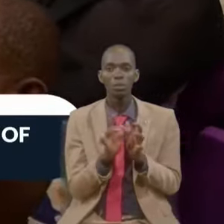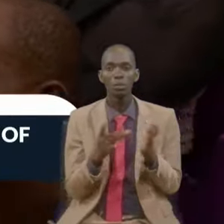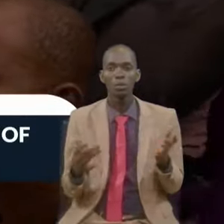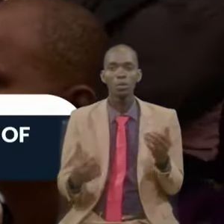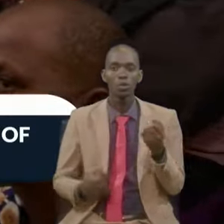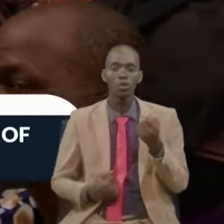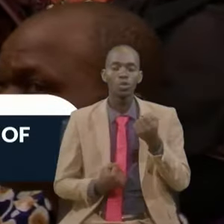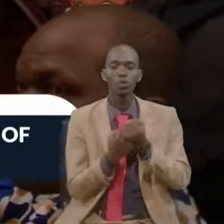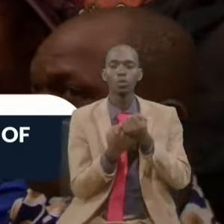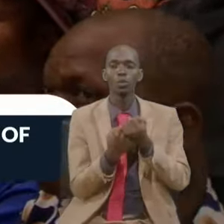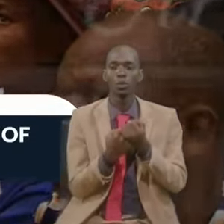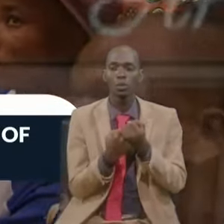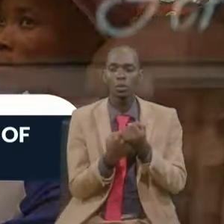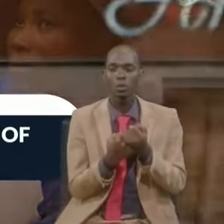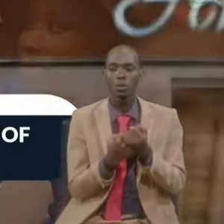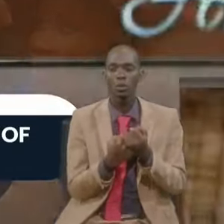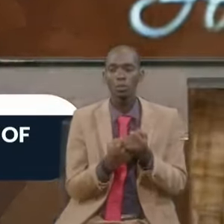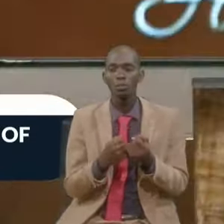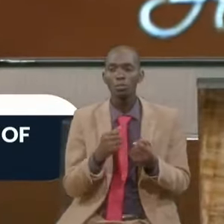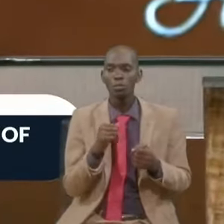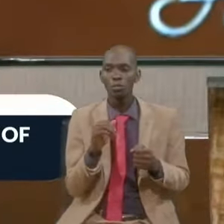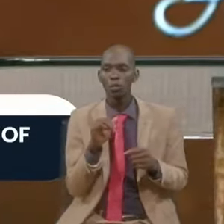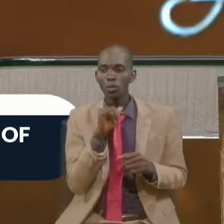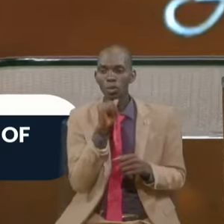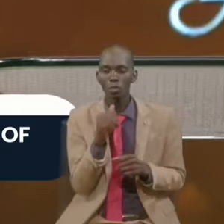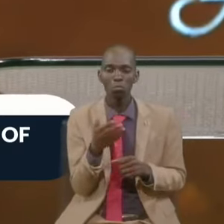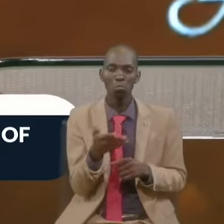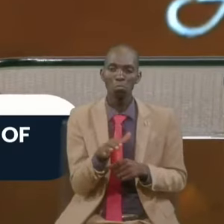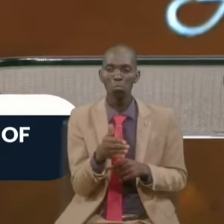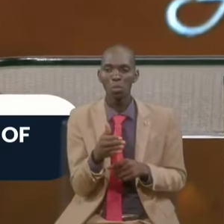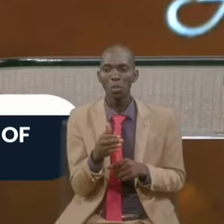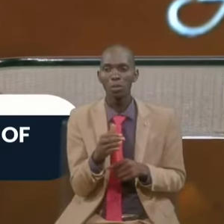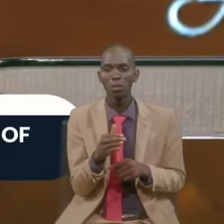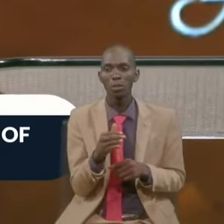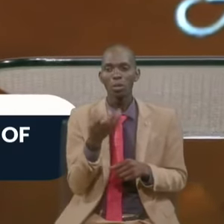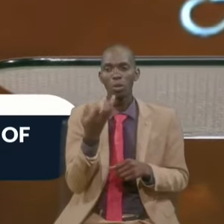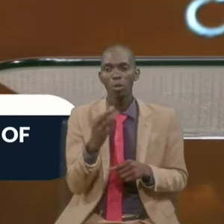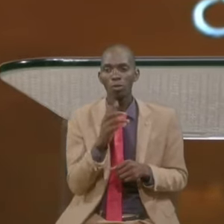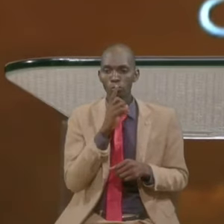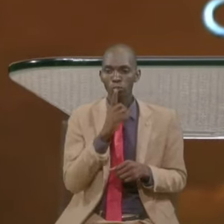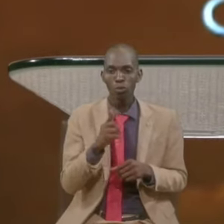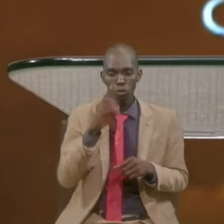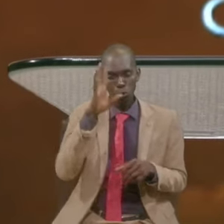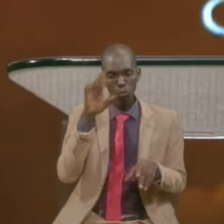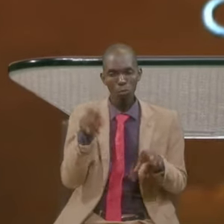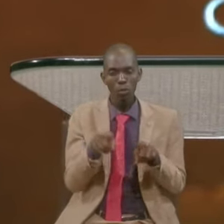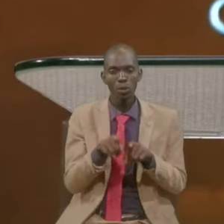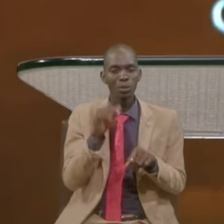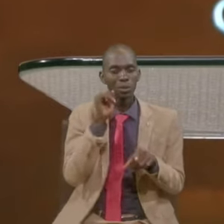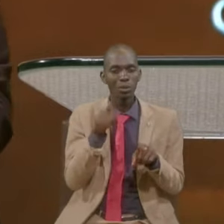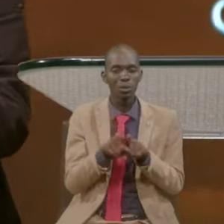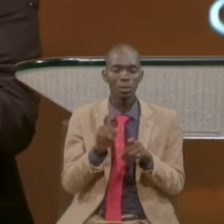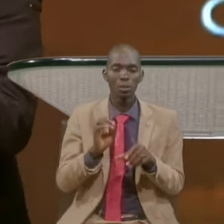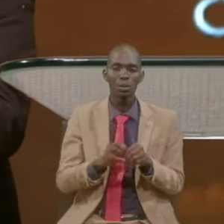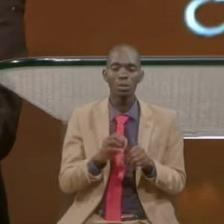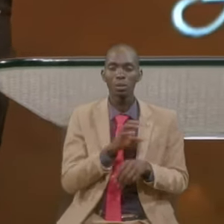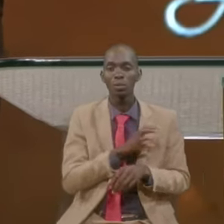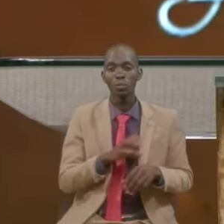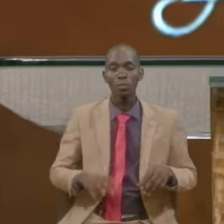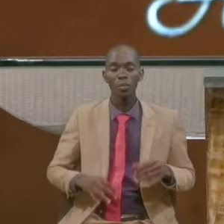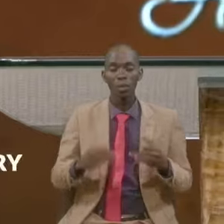true brethren in Christ. We're looking at three things in the study today. Number one, the